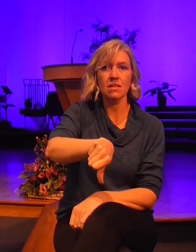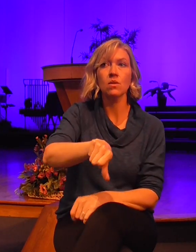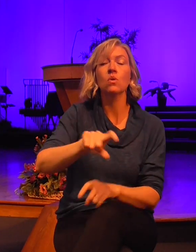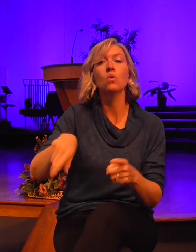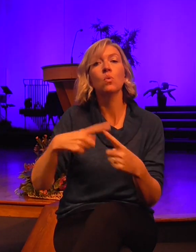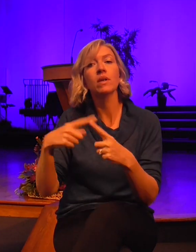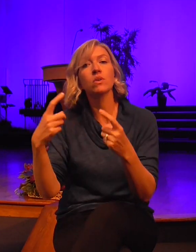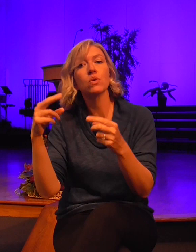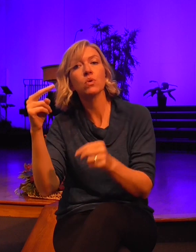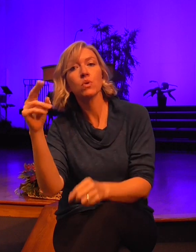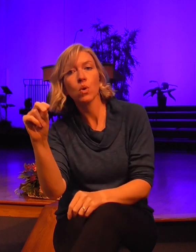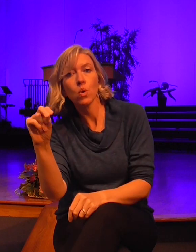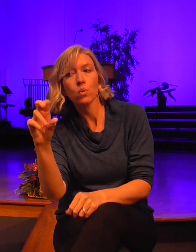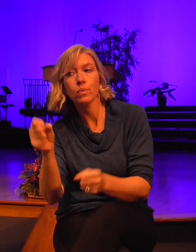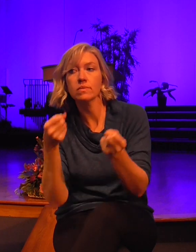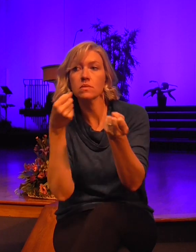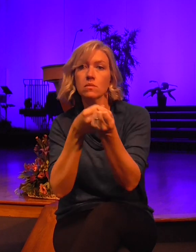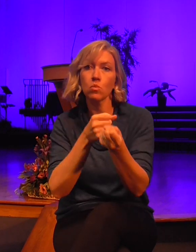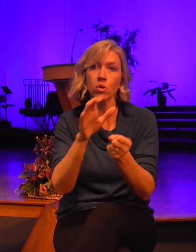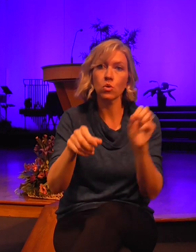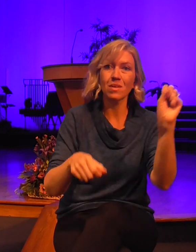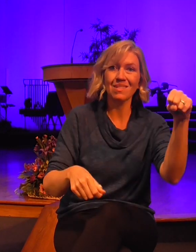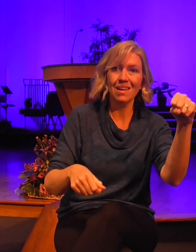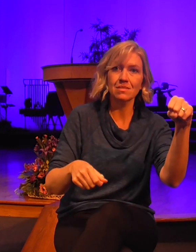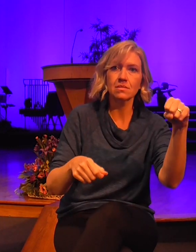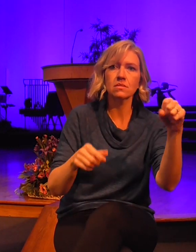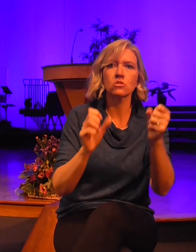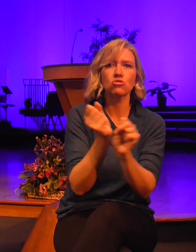yeses, you create.